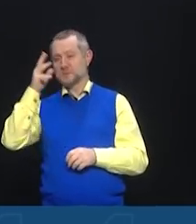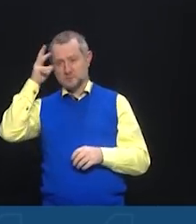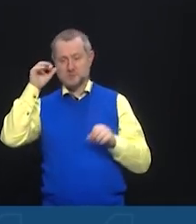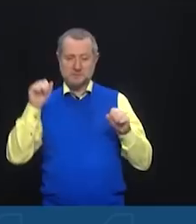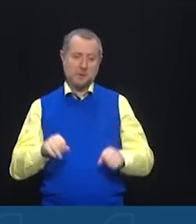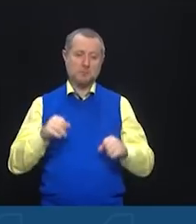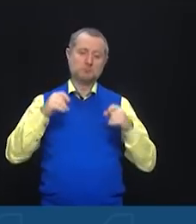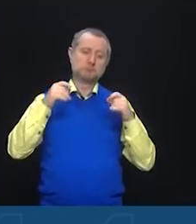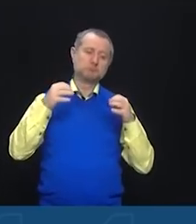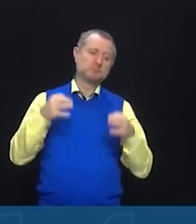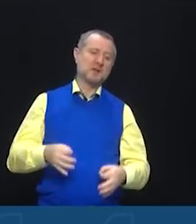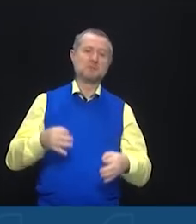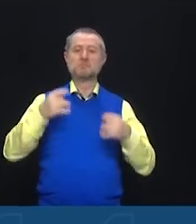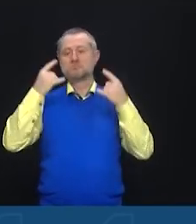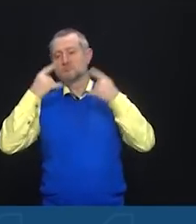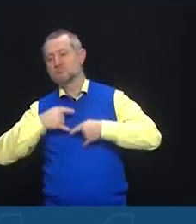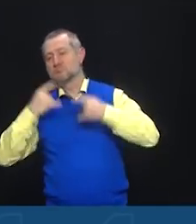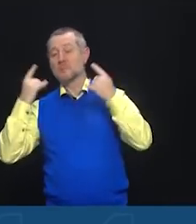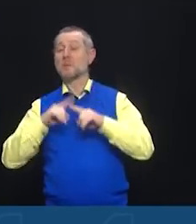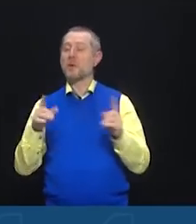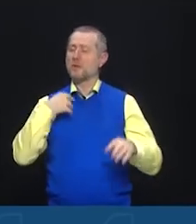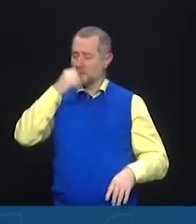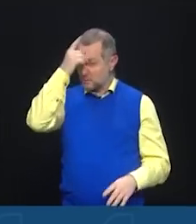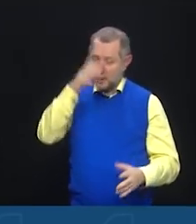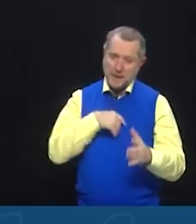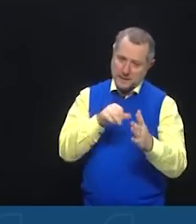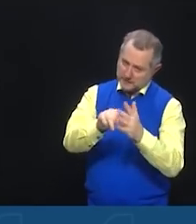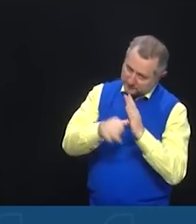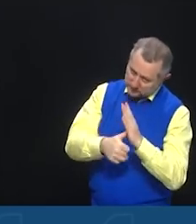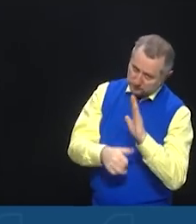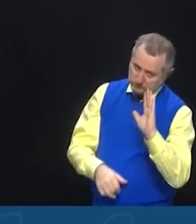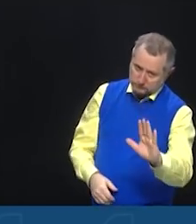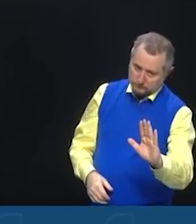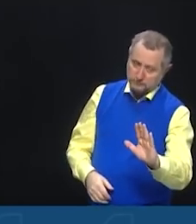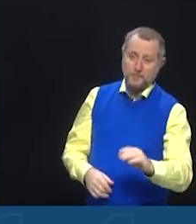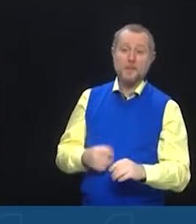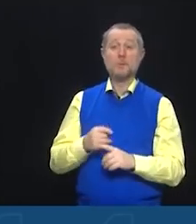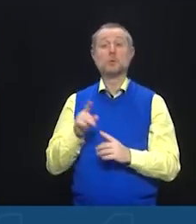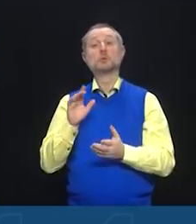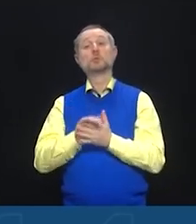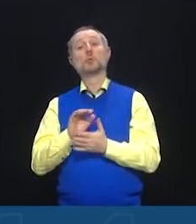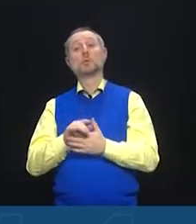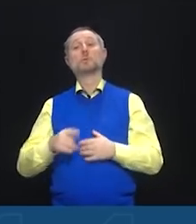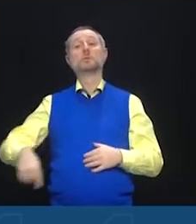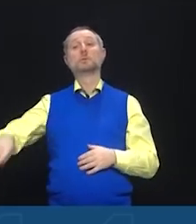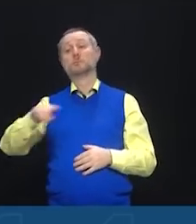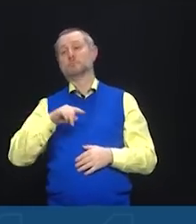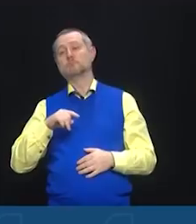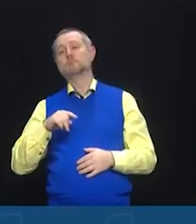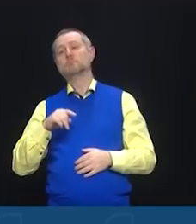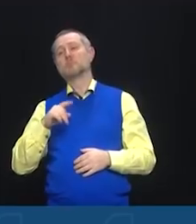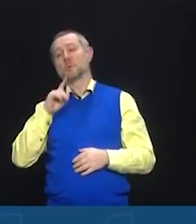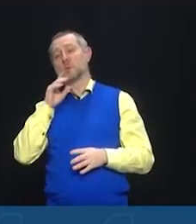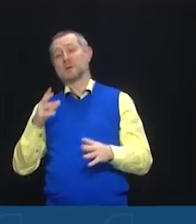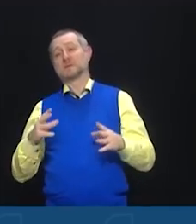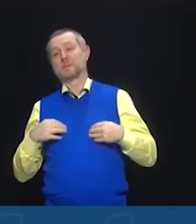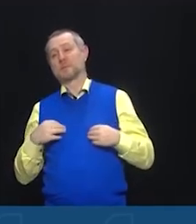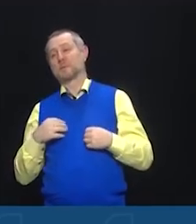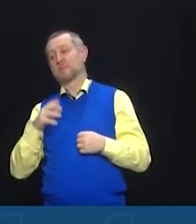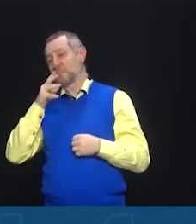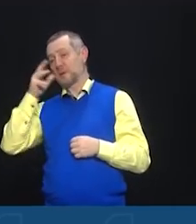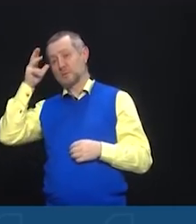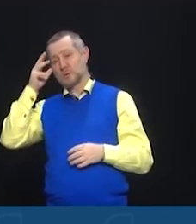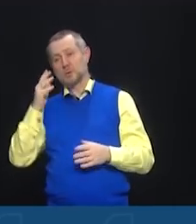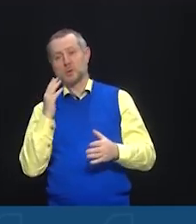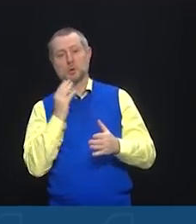to send a loud message that we will have no tolerance in our school system or anywhere for any harassment or